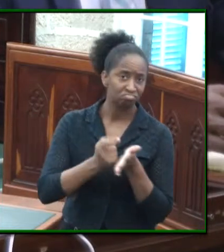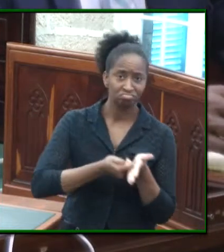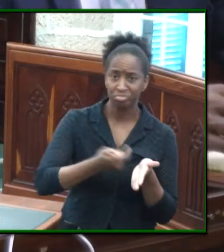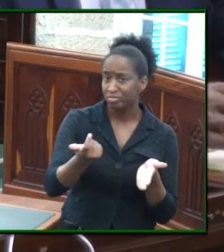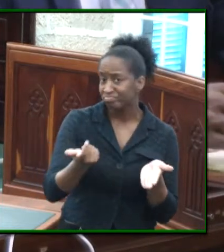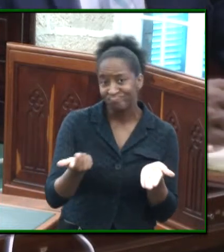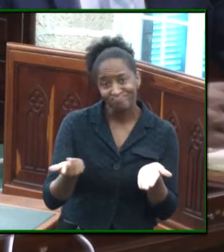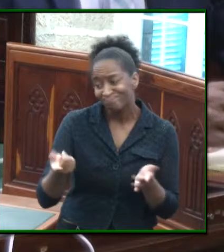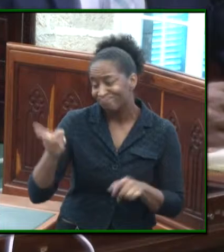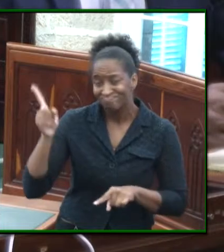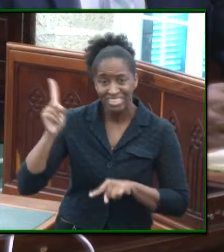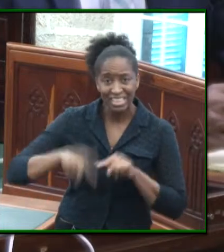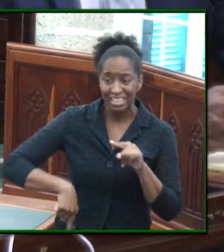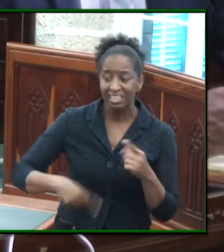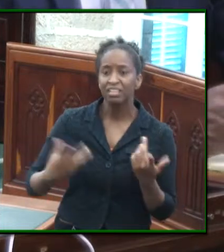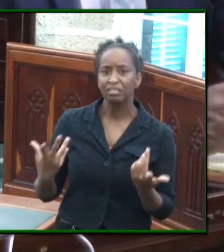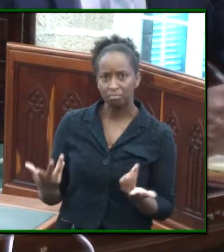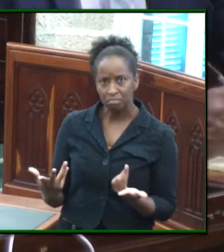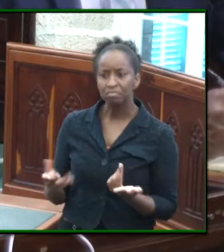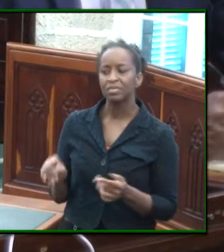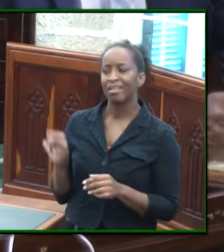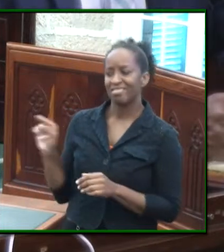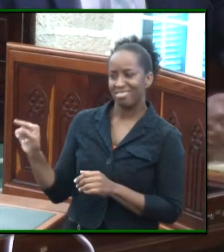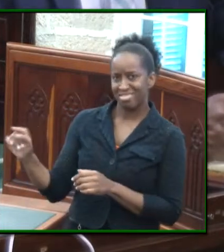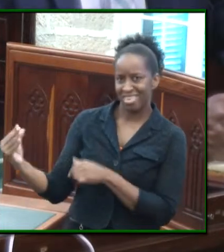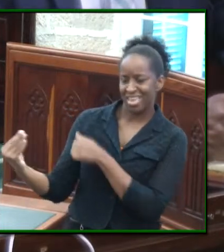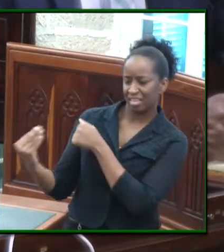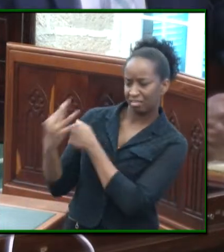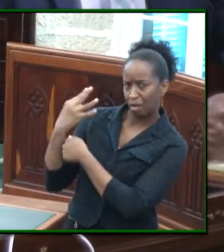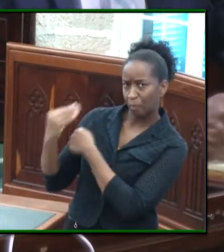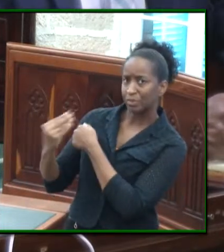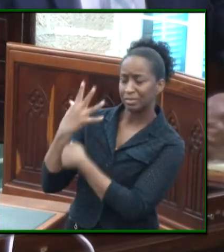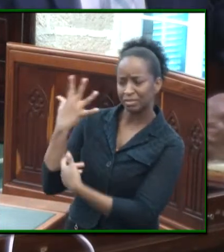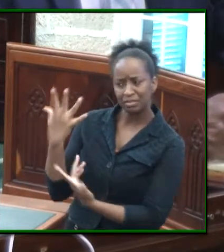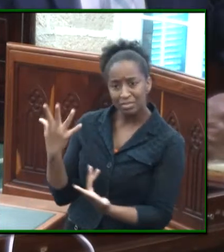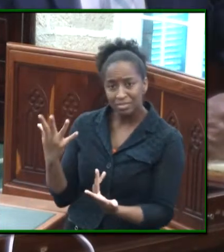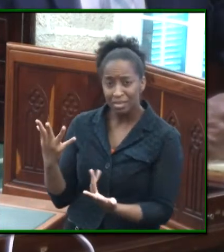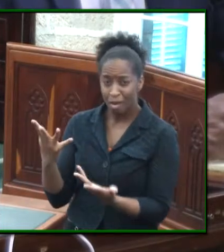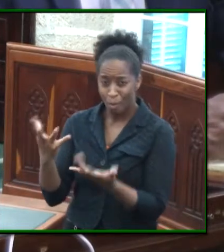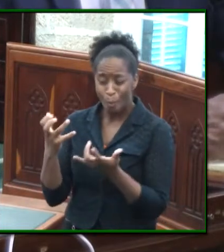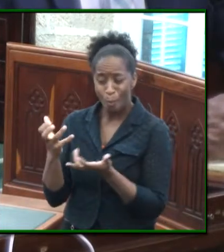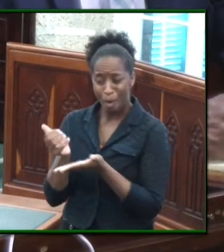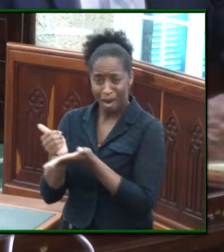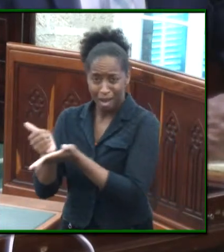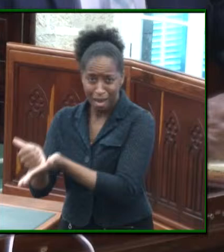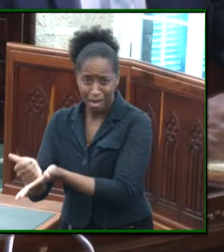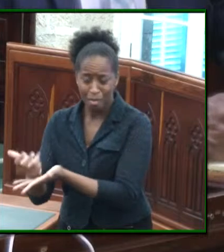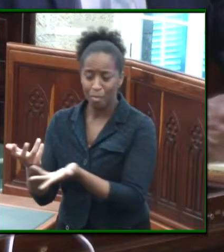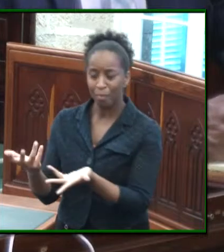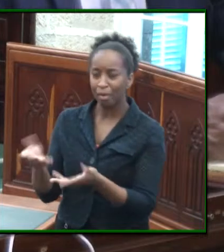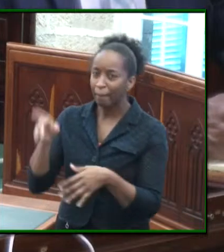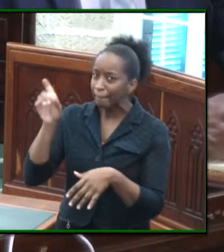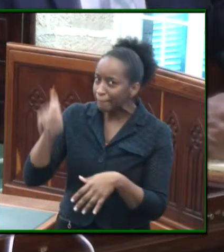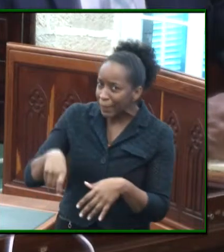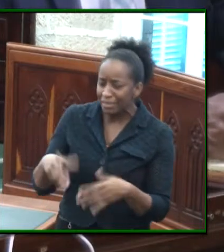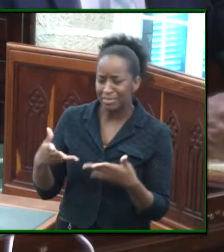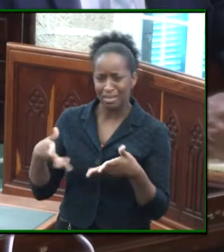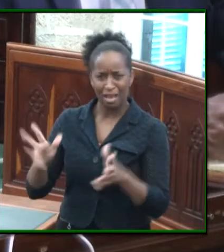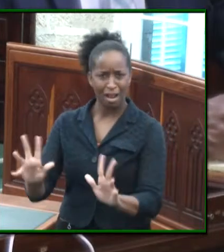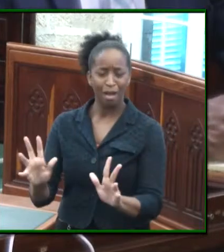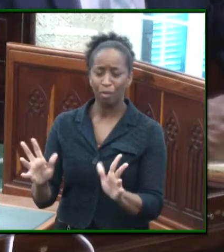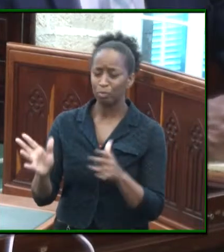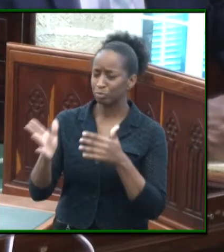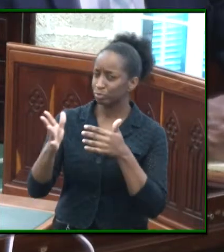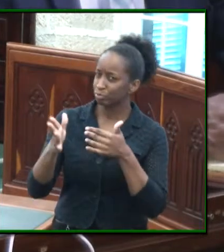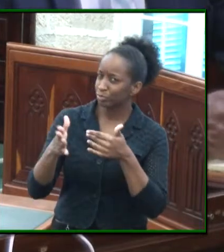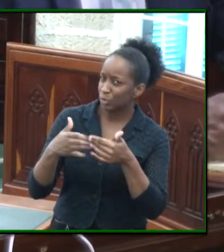10 years. There are individuals who can't just stop at 7 years. It is bad enough that you have to make them wait